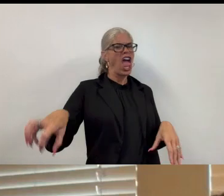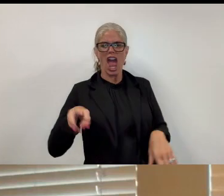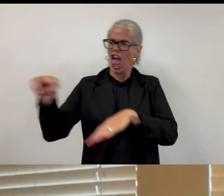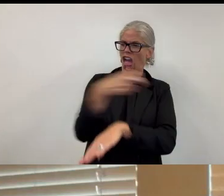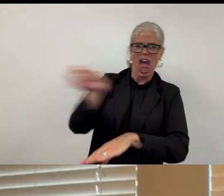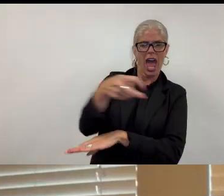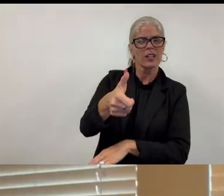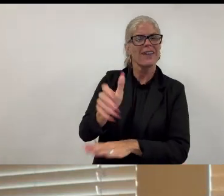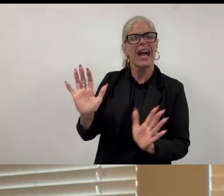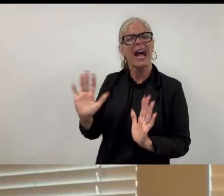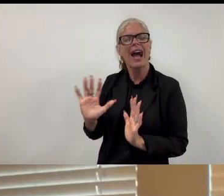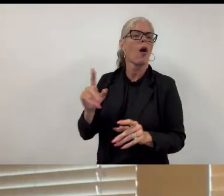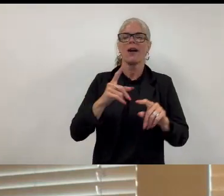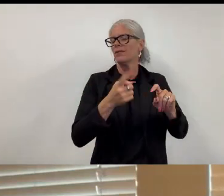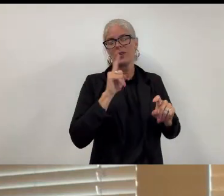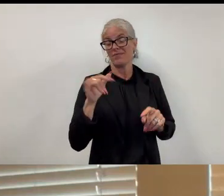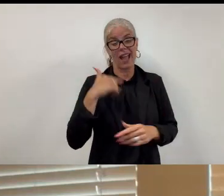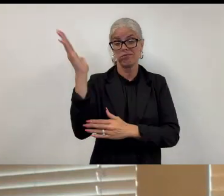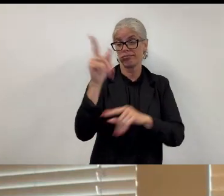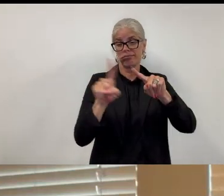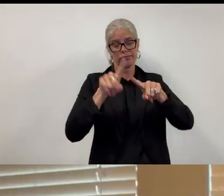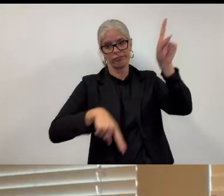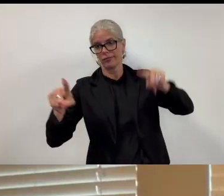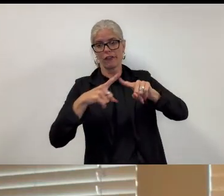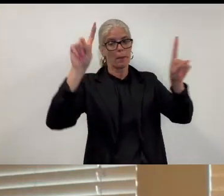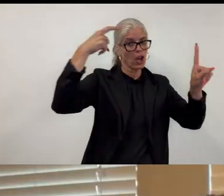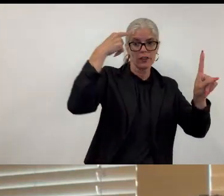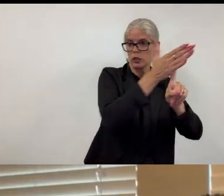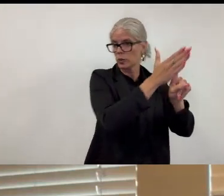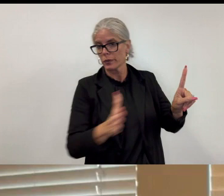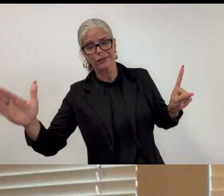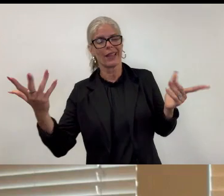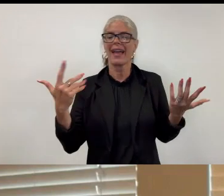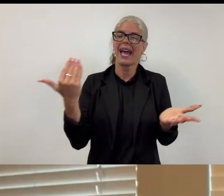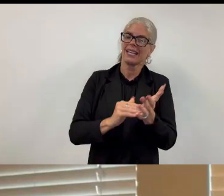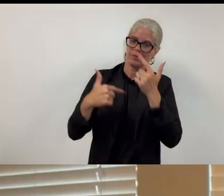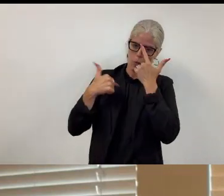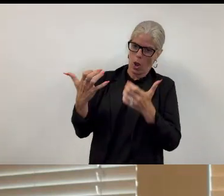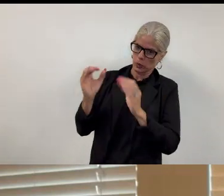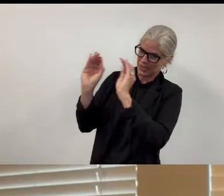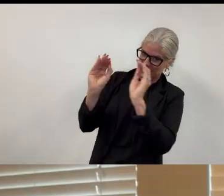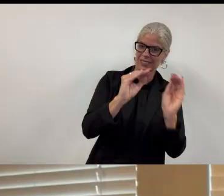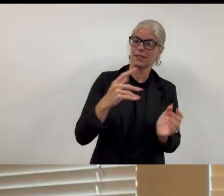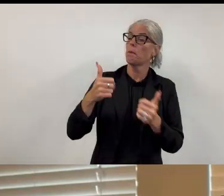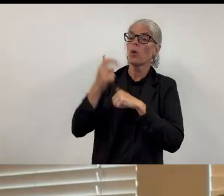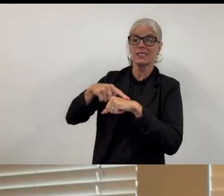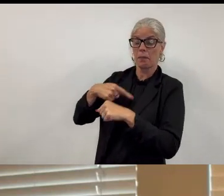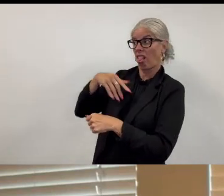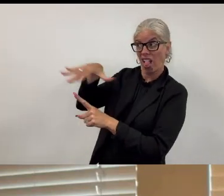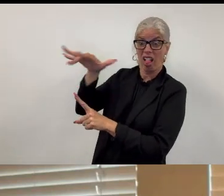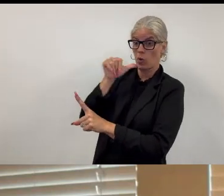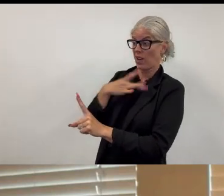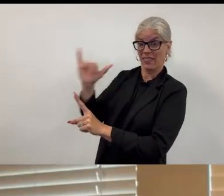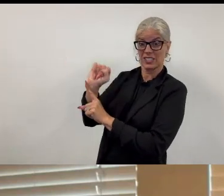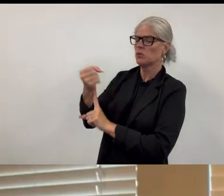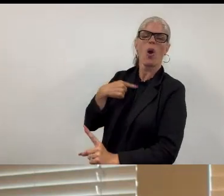similar. I've worked with clients, from the government, Fortune 500 companies, all kinds of different groups, to really just try to, again,